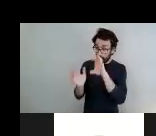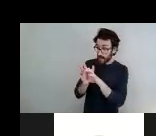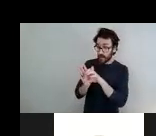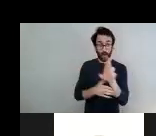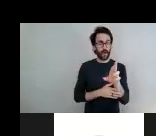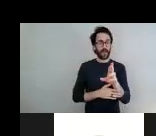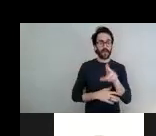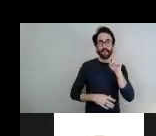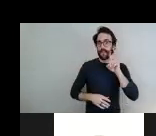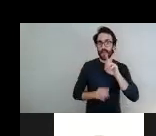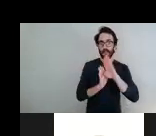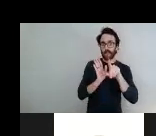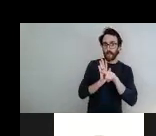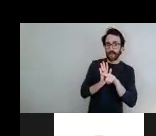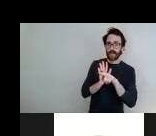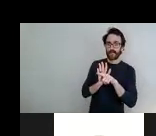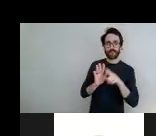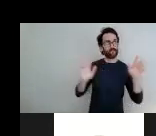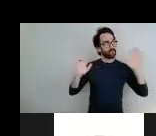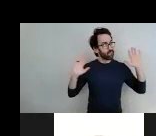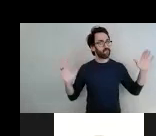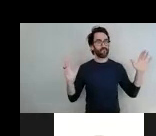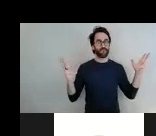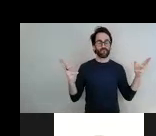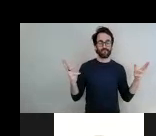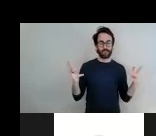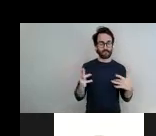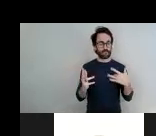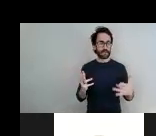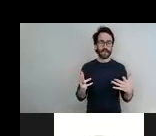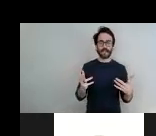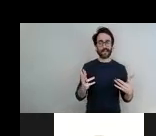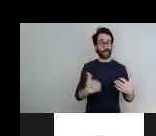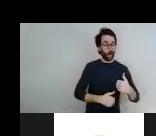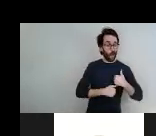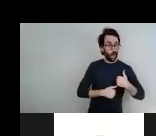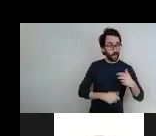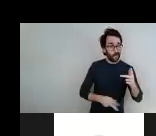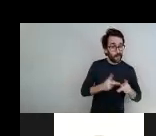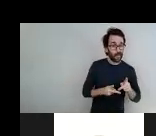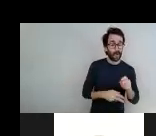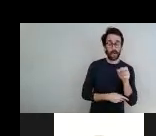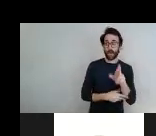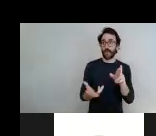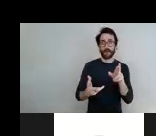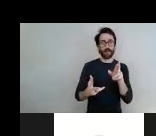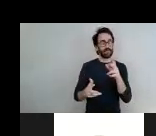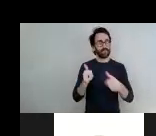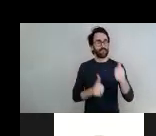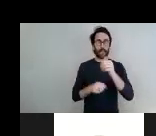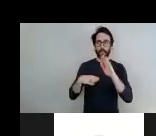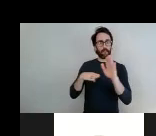backgrounds are normally they're normally in the army, or they're a high-ranking